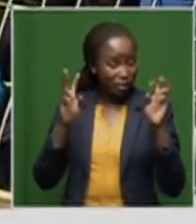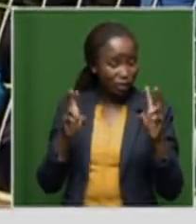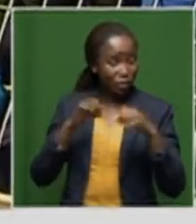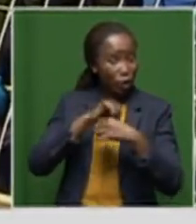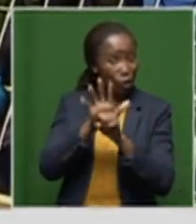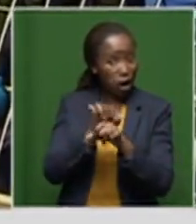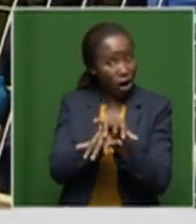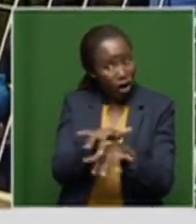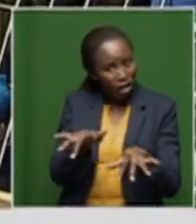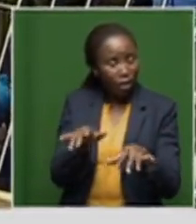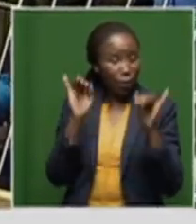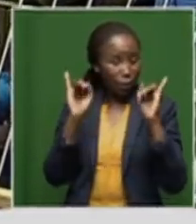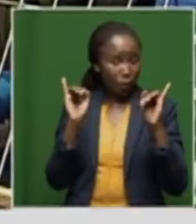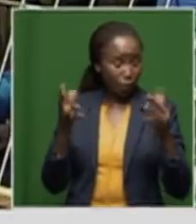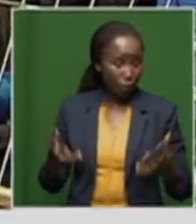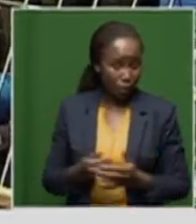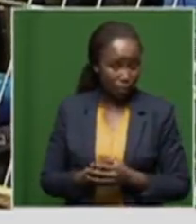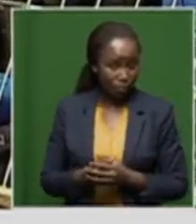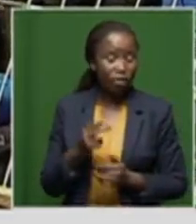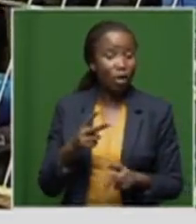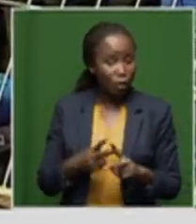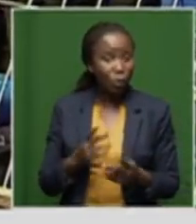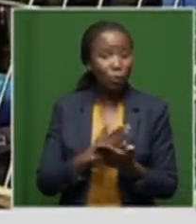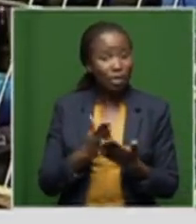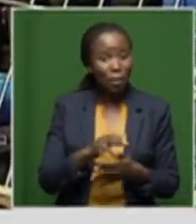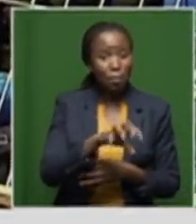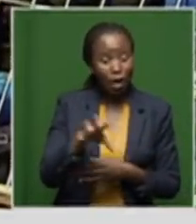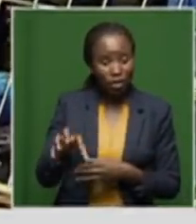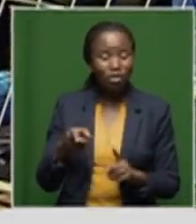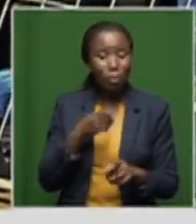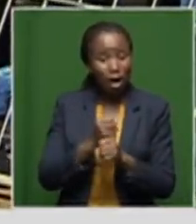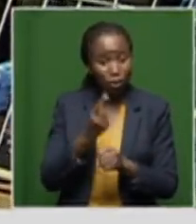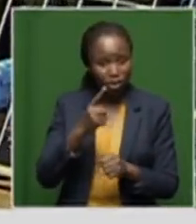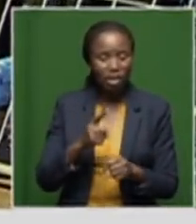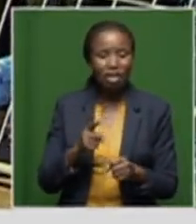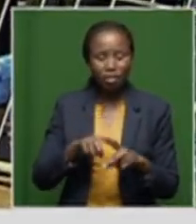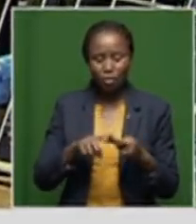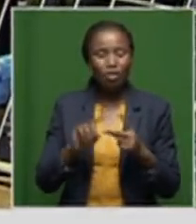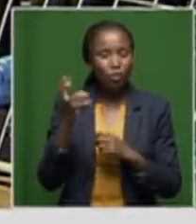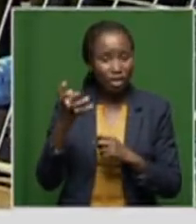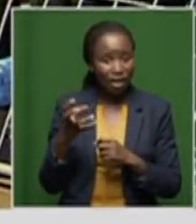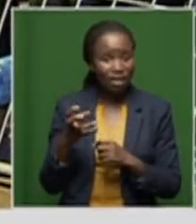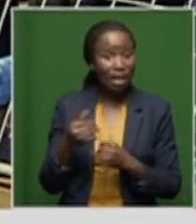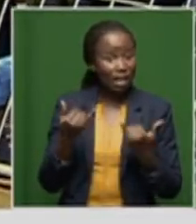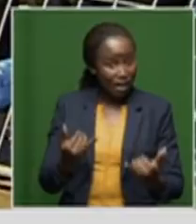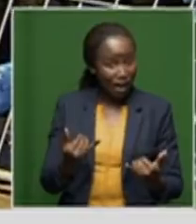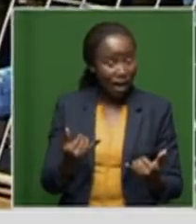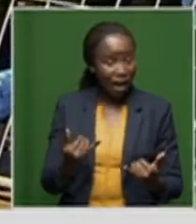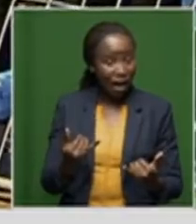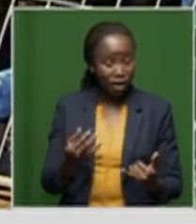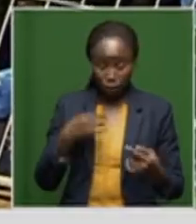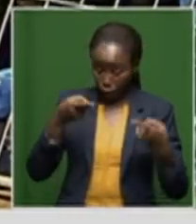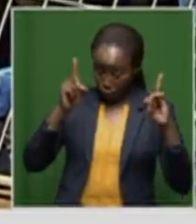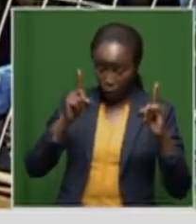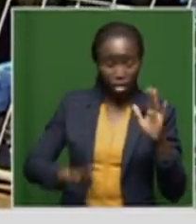the COVID-19 pandemic and the fact that there are provinces like Gauteng, provinces like the Free State that are now in the